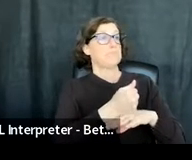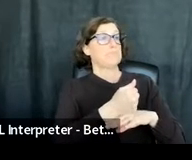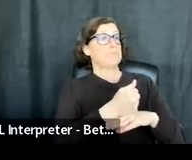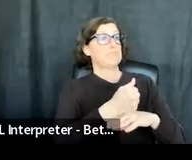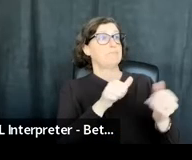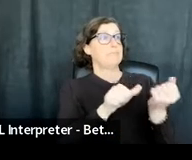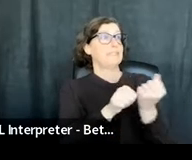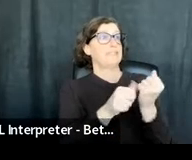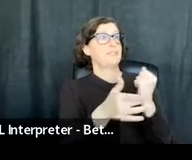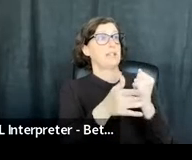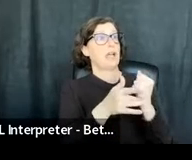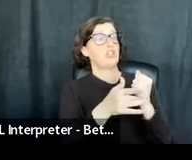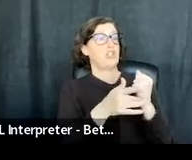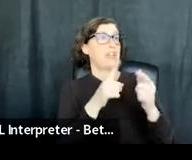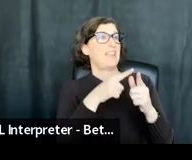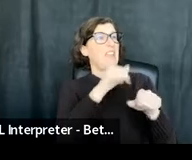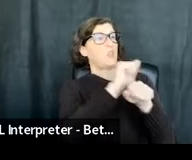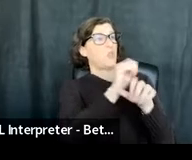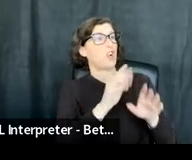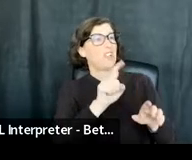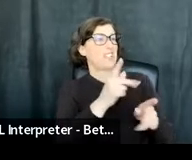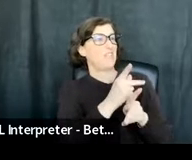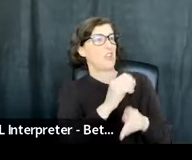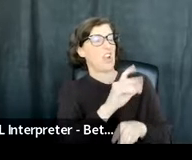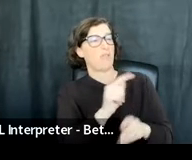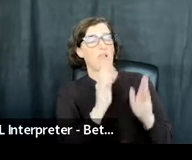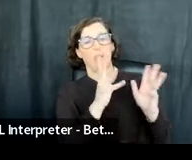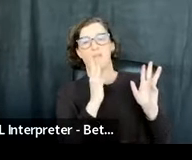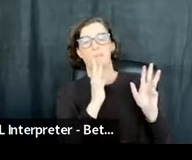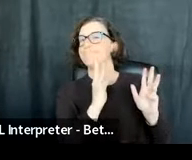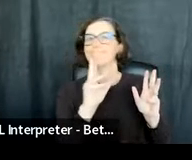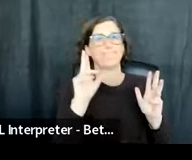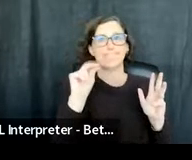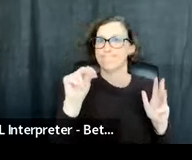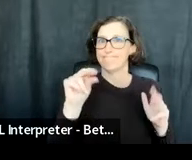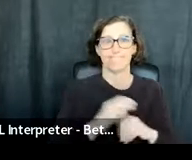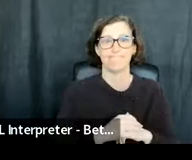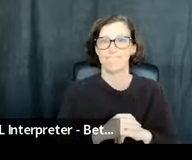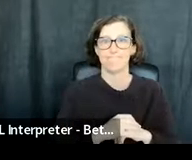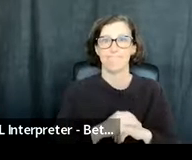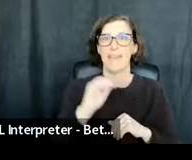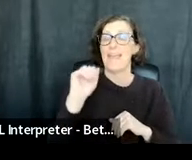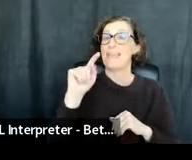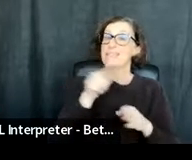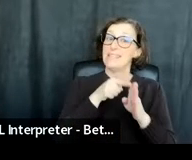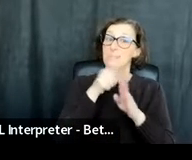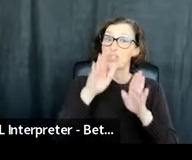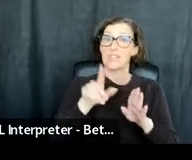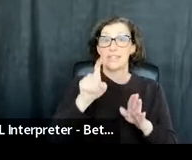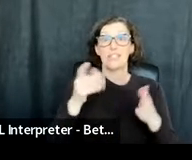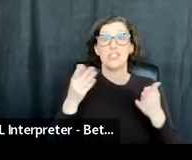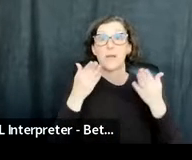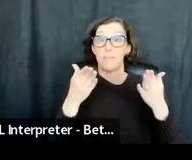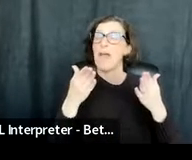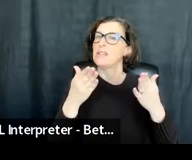it up to the employee to make the best of it. An AT specialist needs to be able to recommend sufficient training